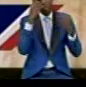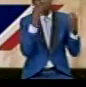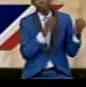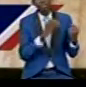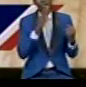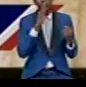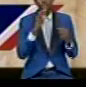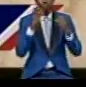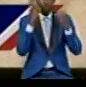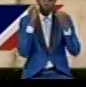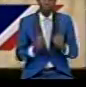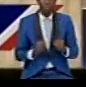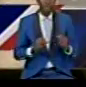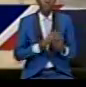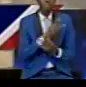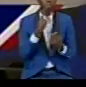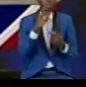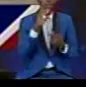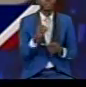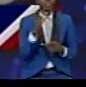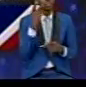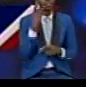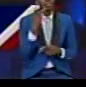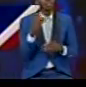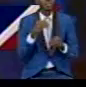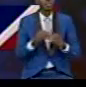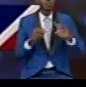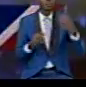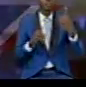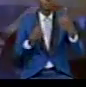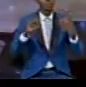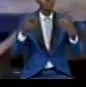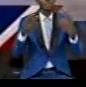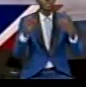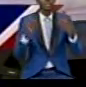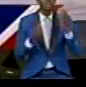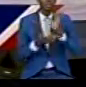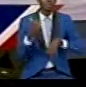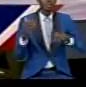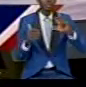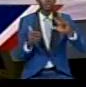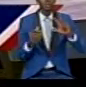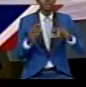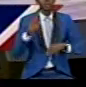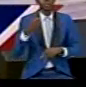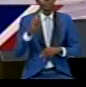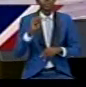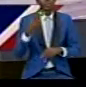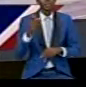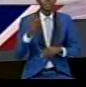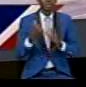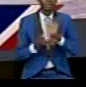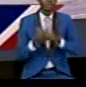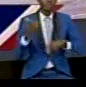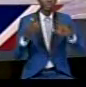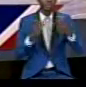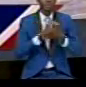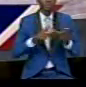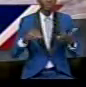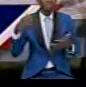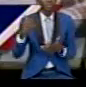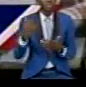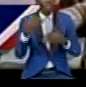firmly perfected. Look at 1 Thessalonians chapter 3, and we're reading from verse 10. Night